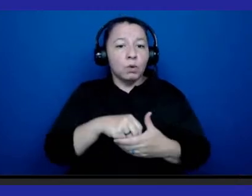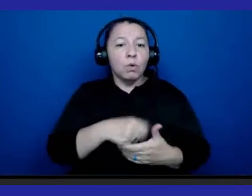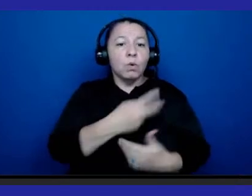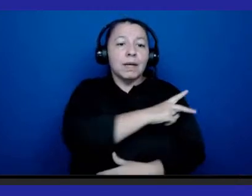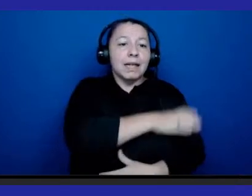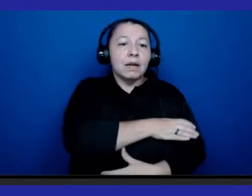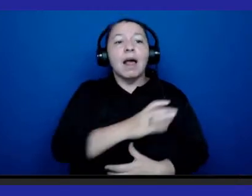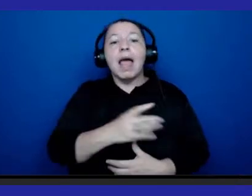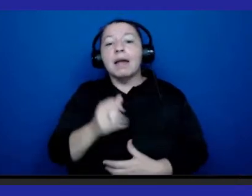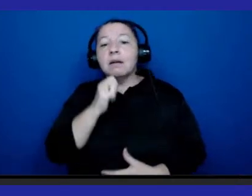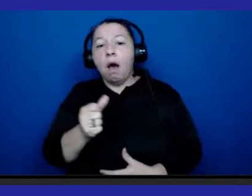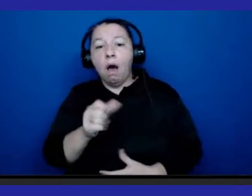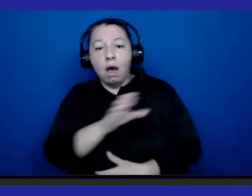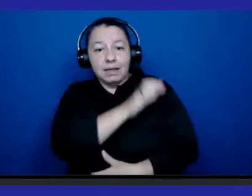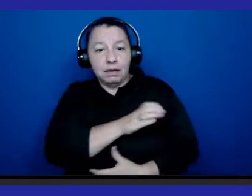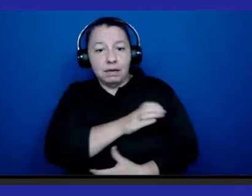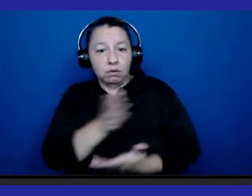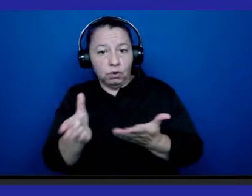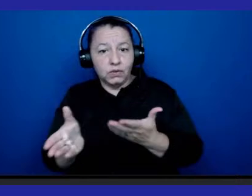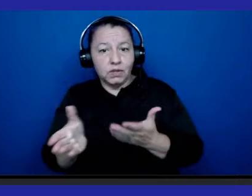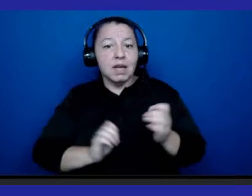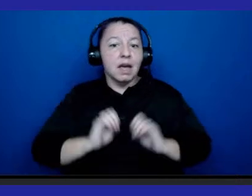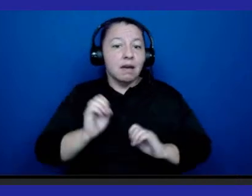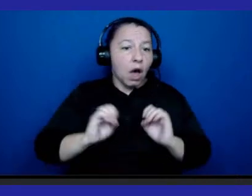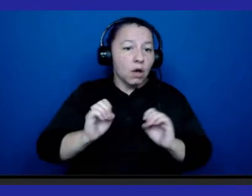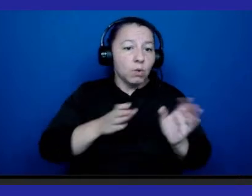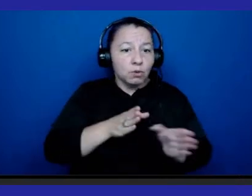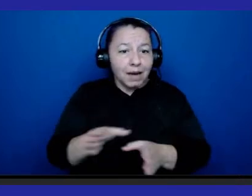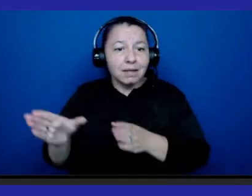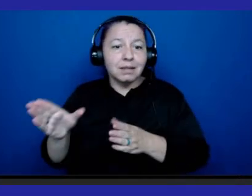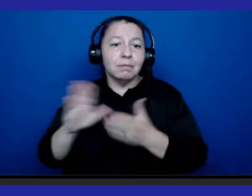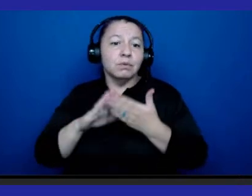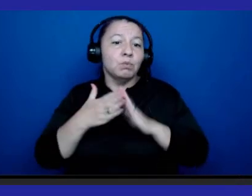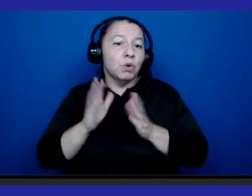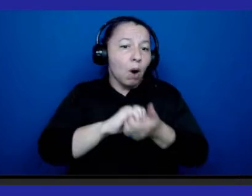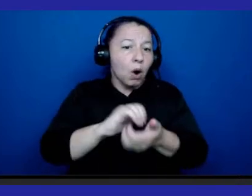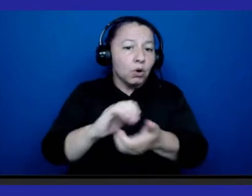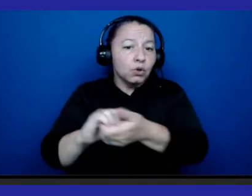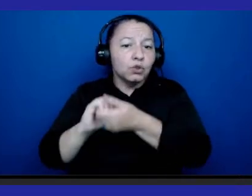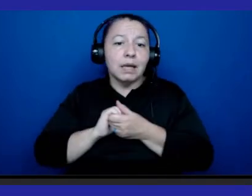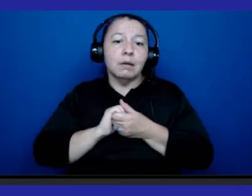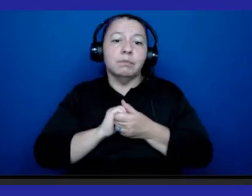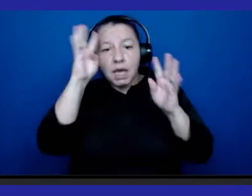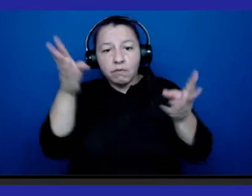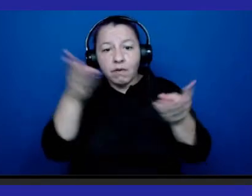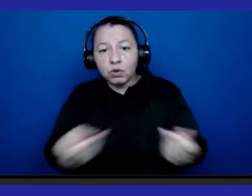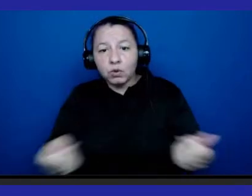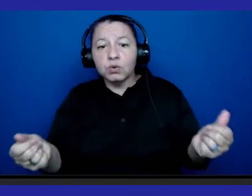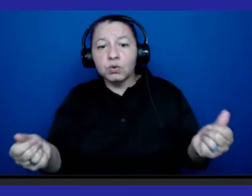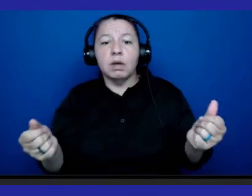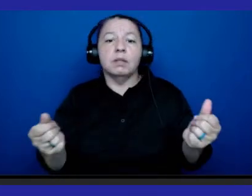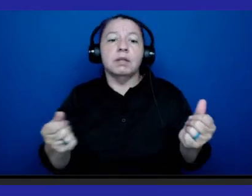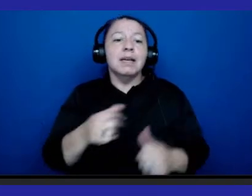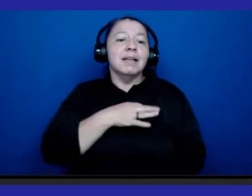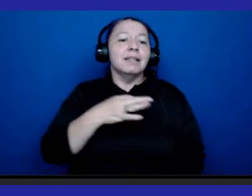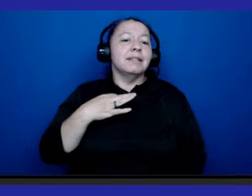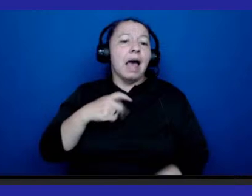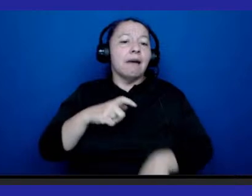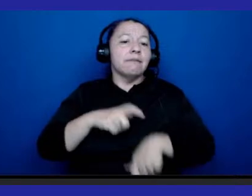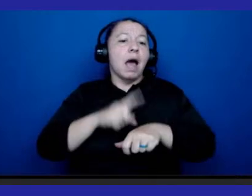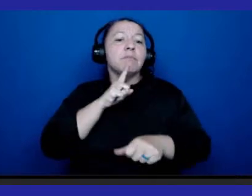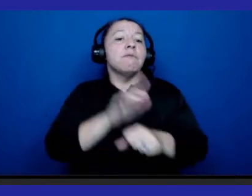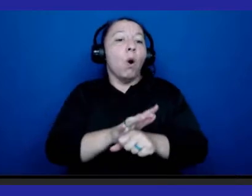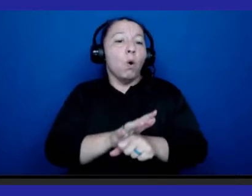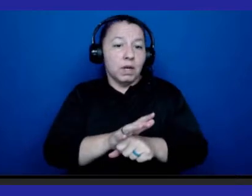non-clinical services, talking about evaluation mechanisms, community partnership, innovative solutions, as well as staff time